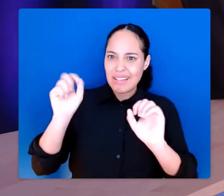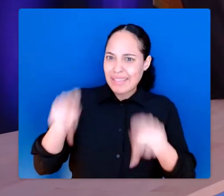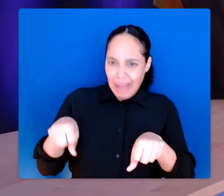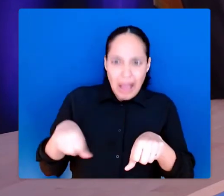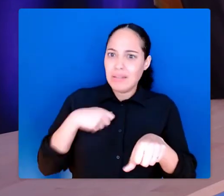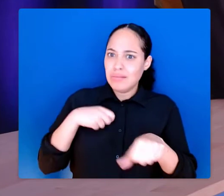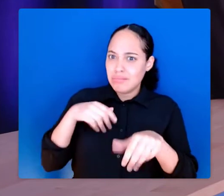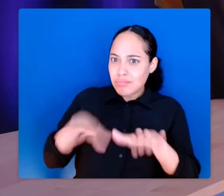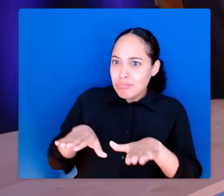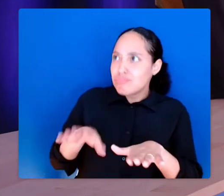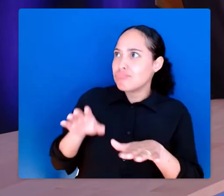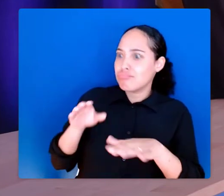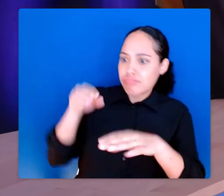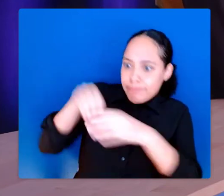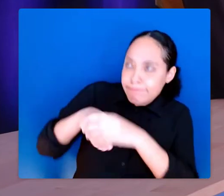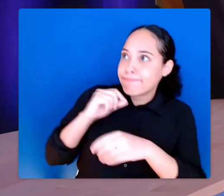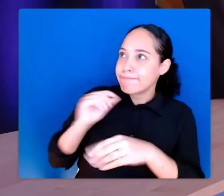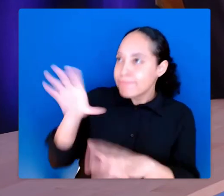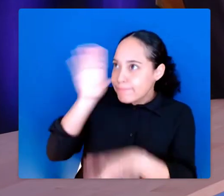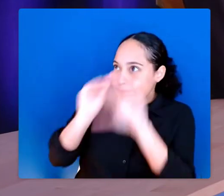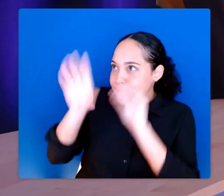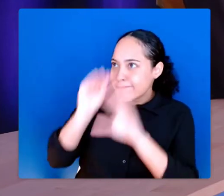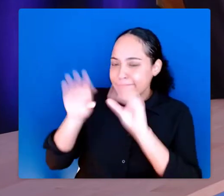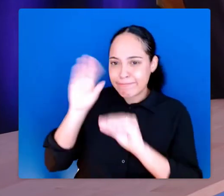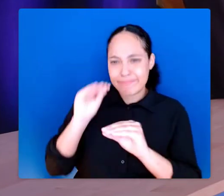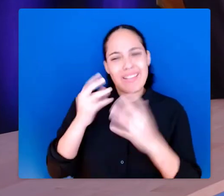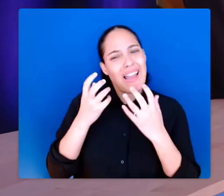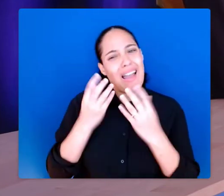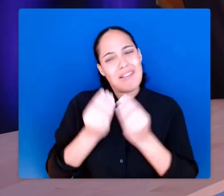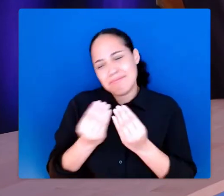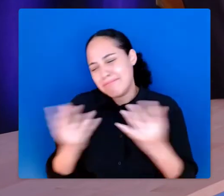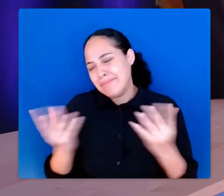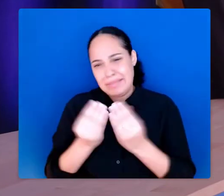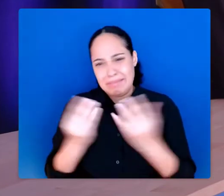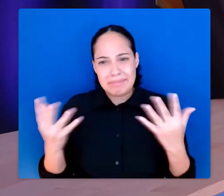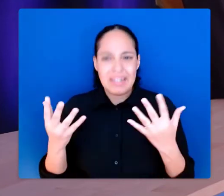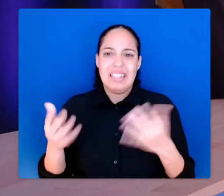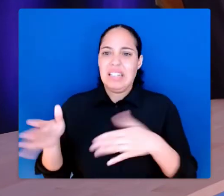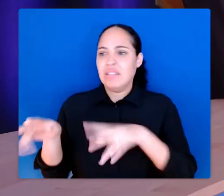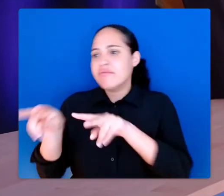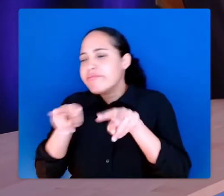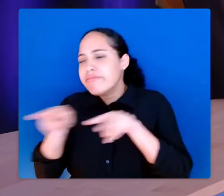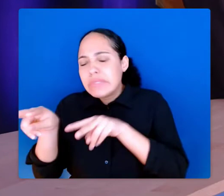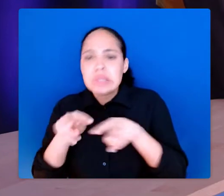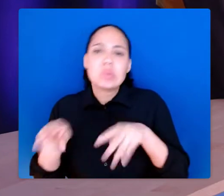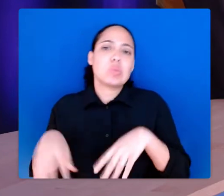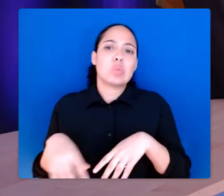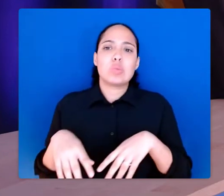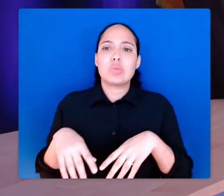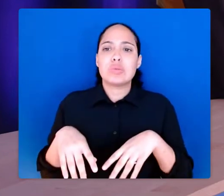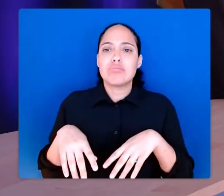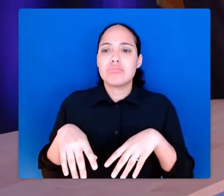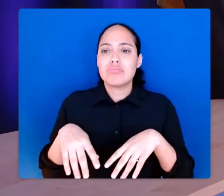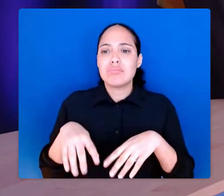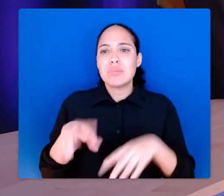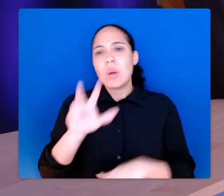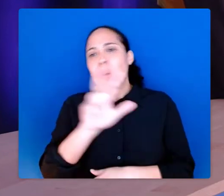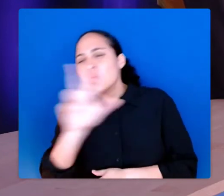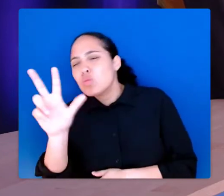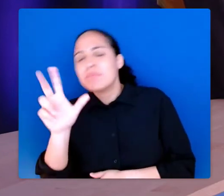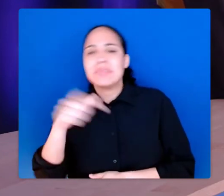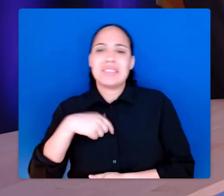that? Yes, absolutely. So I remember this hackathon which we had with